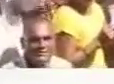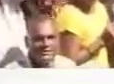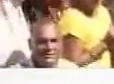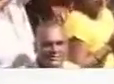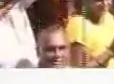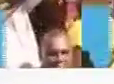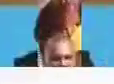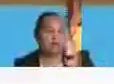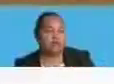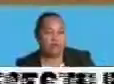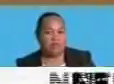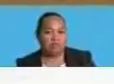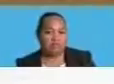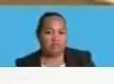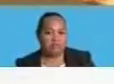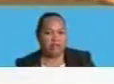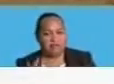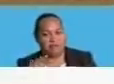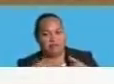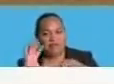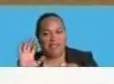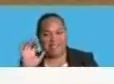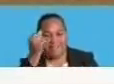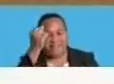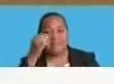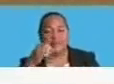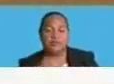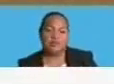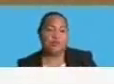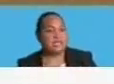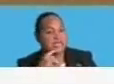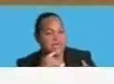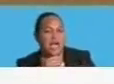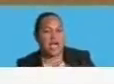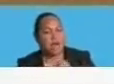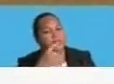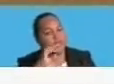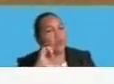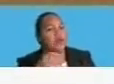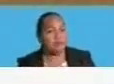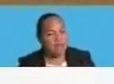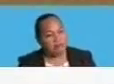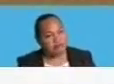critics. And NFP rejects budget as expected.